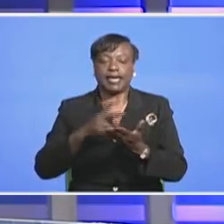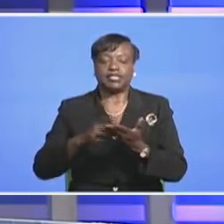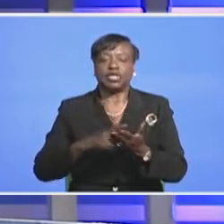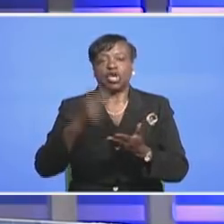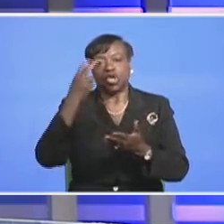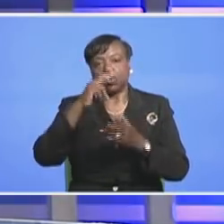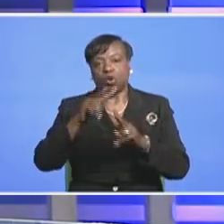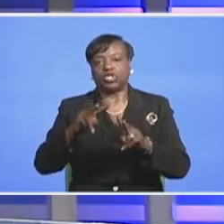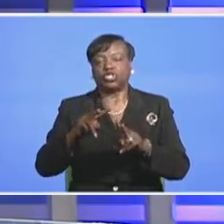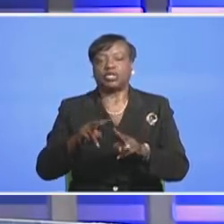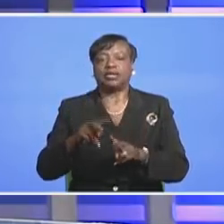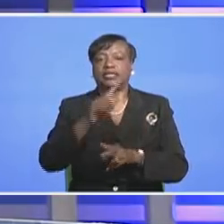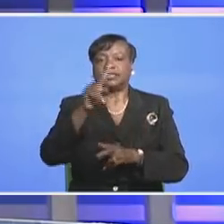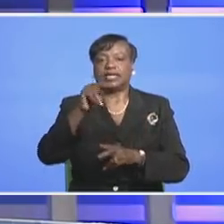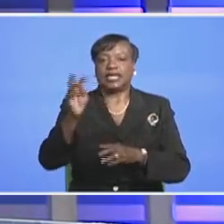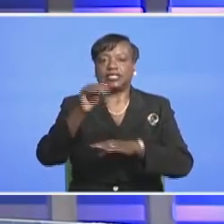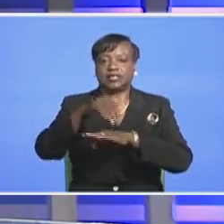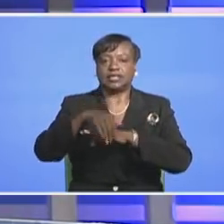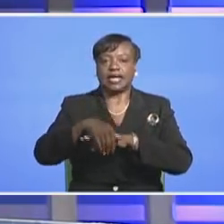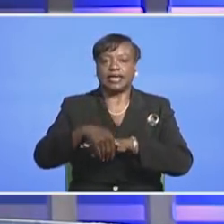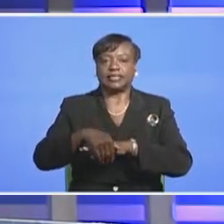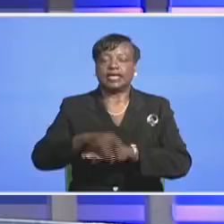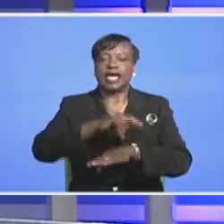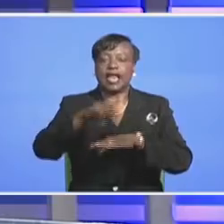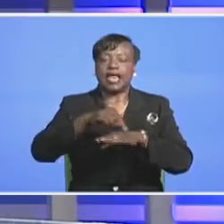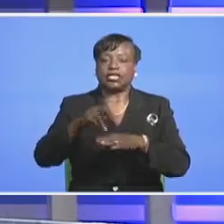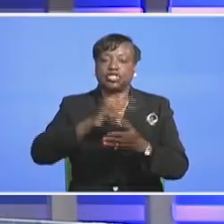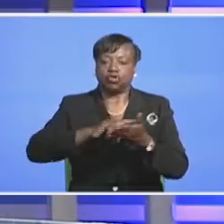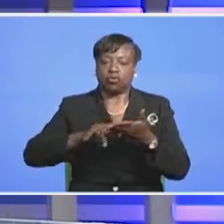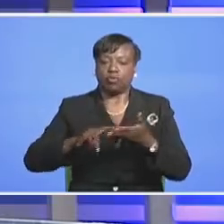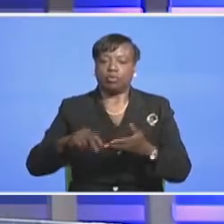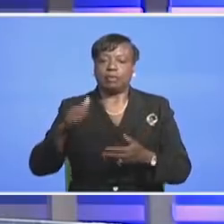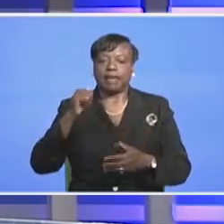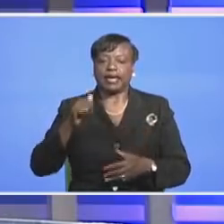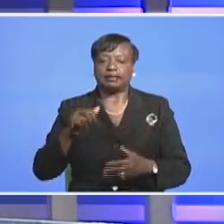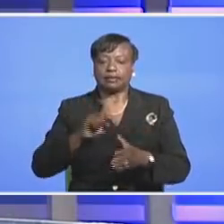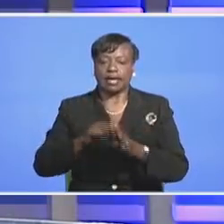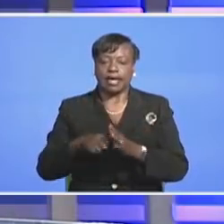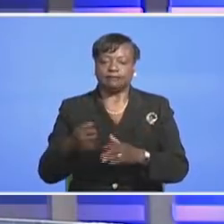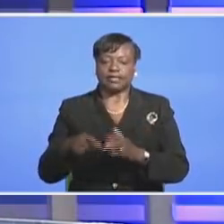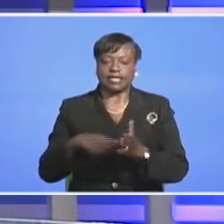Bahamas Tonight, the National Report. We're back after this.